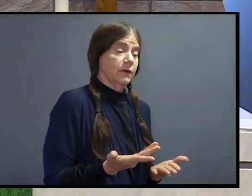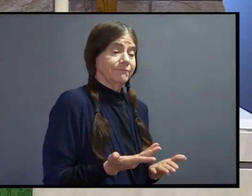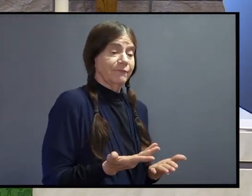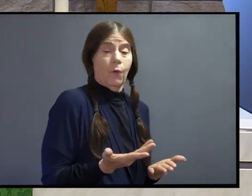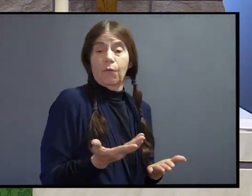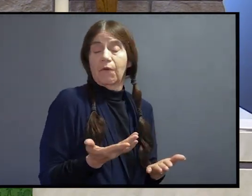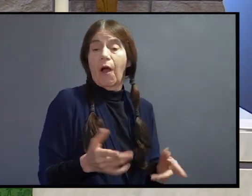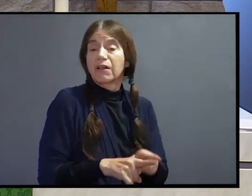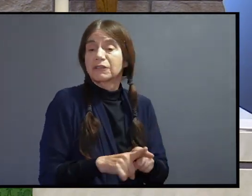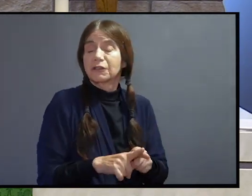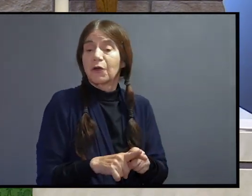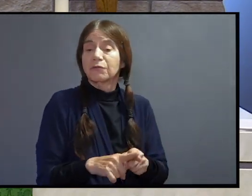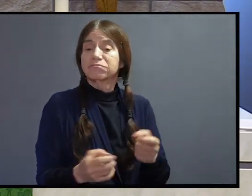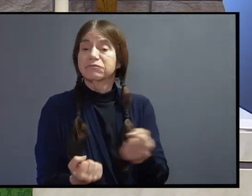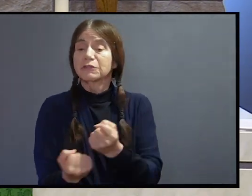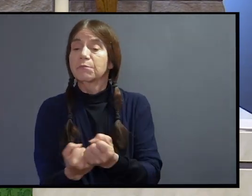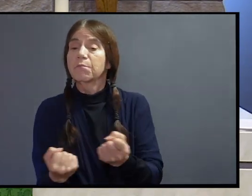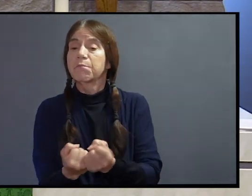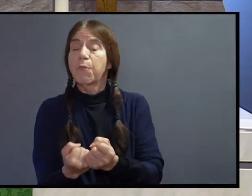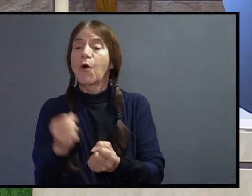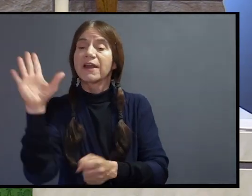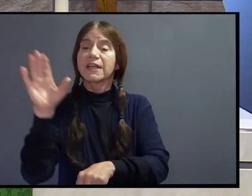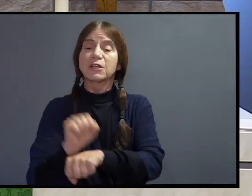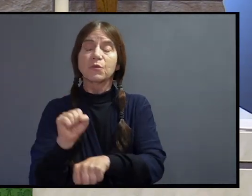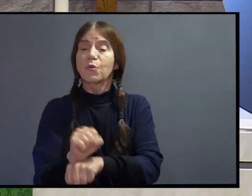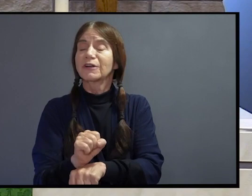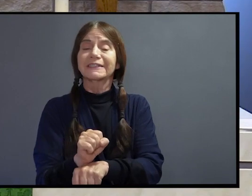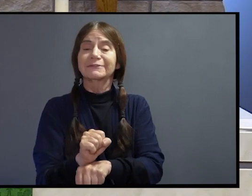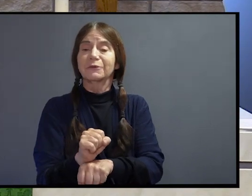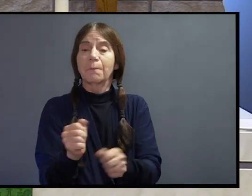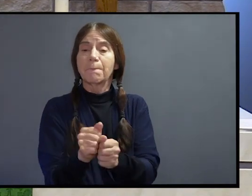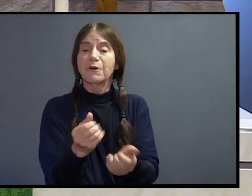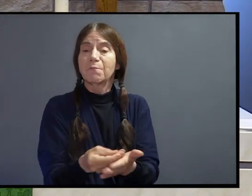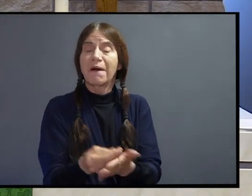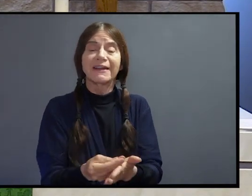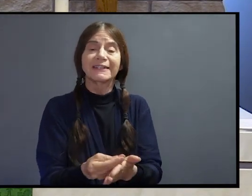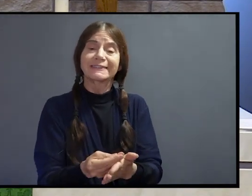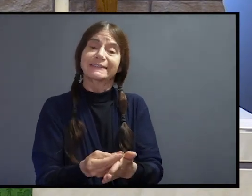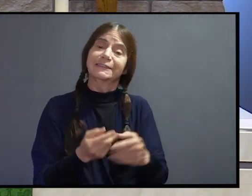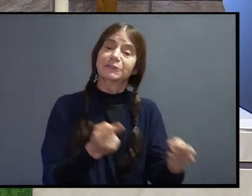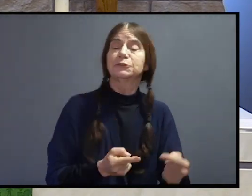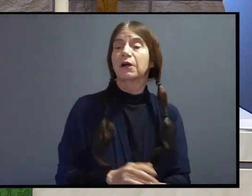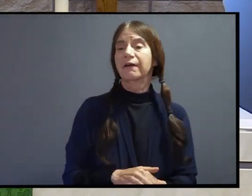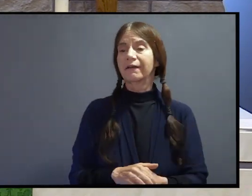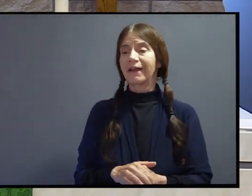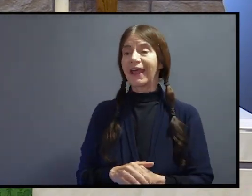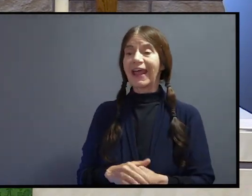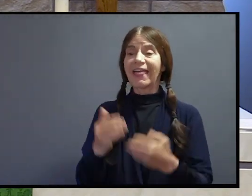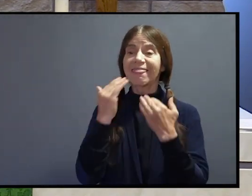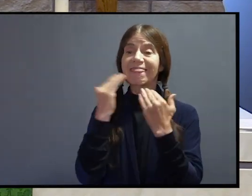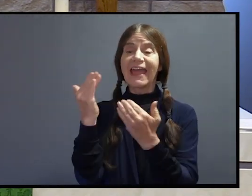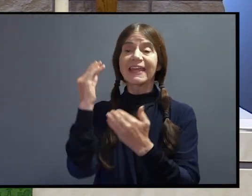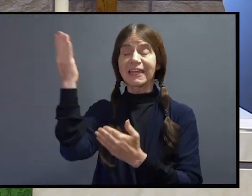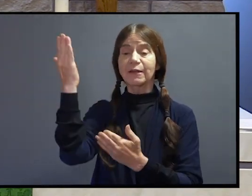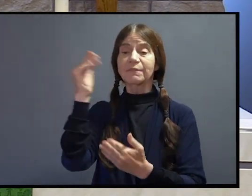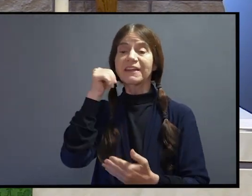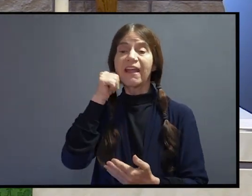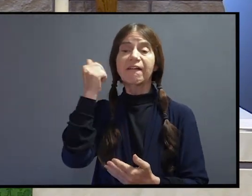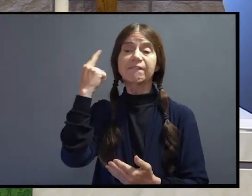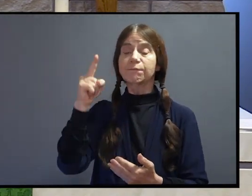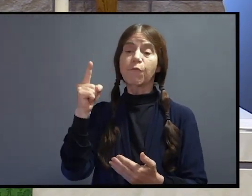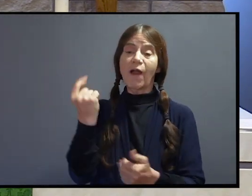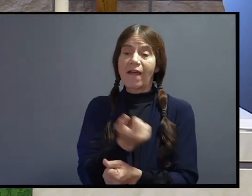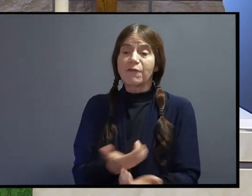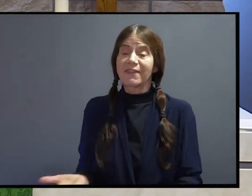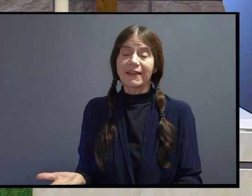all, and asking a blessing and giving thanks for His daily bread is often